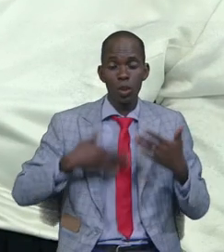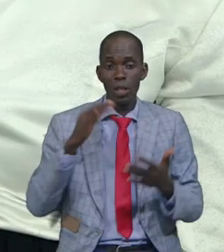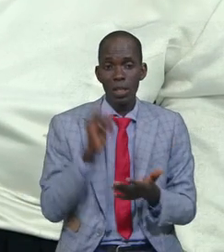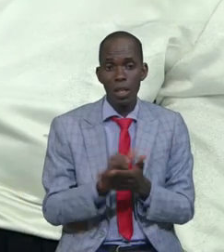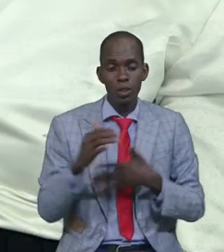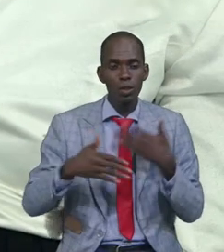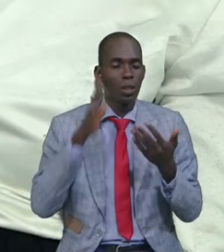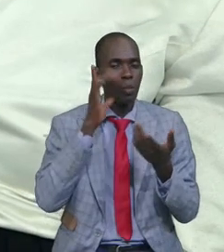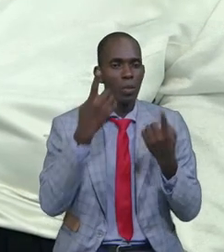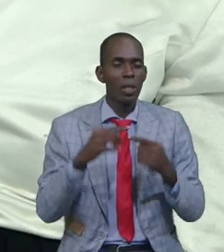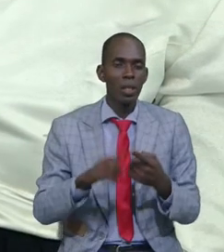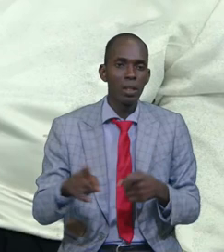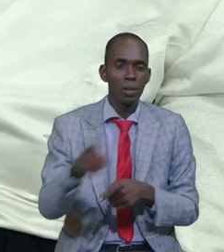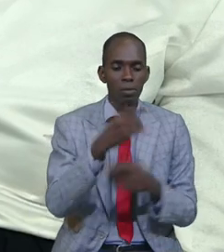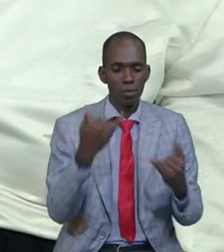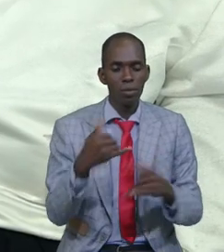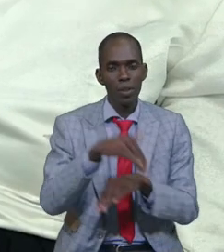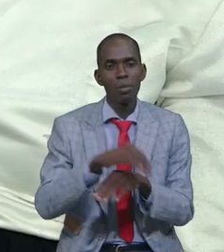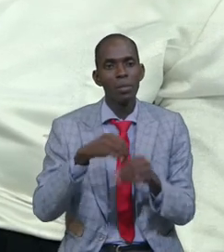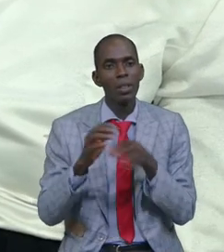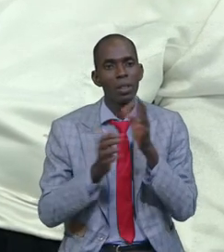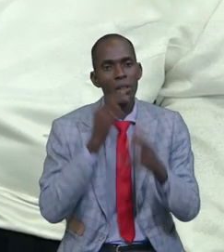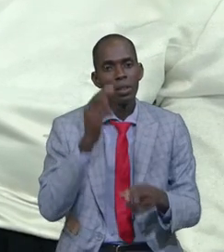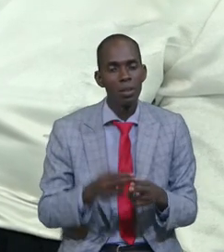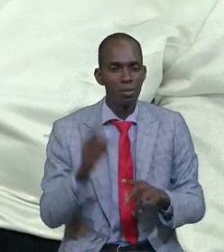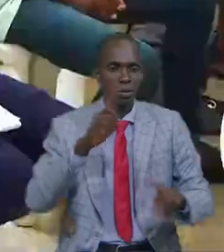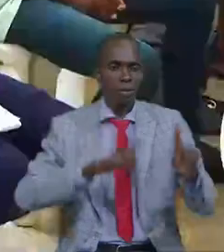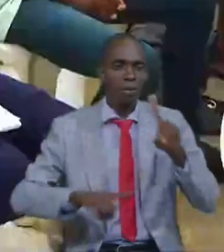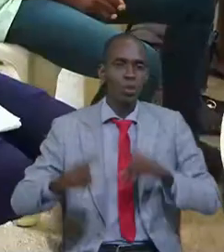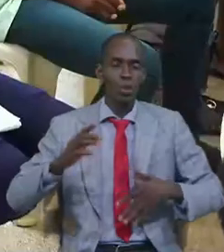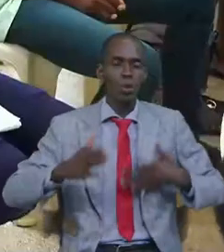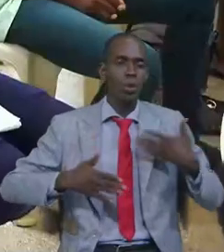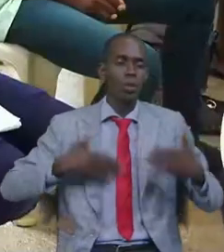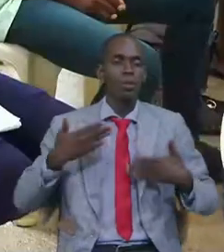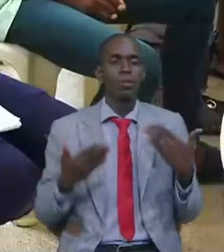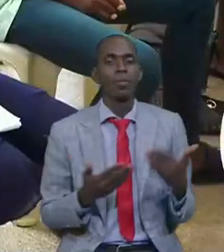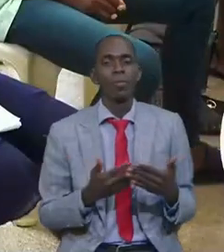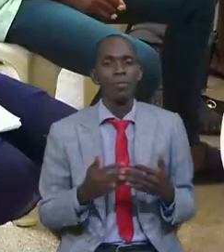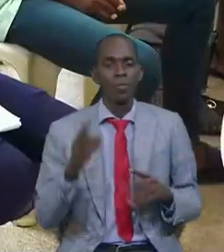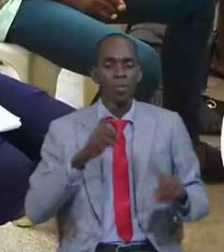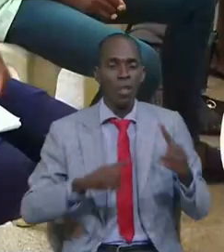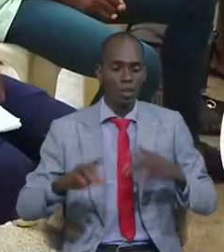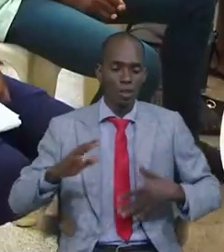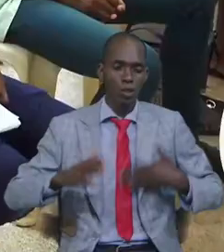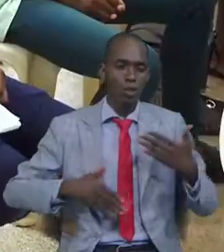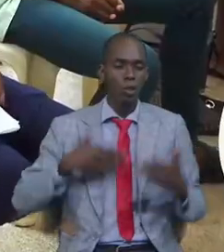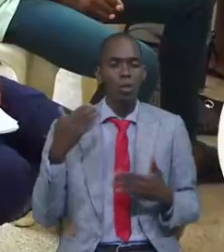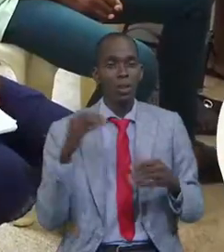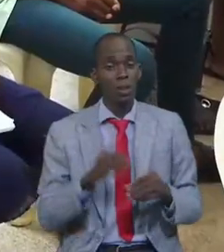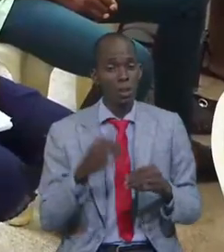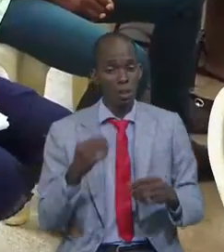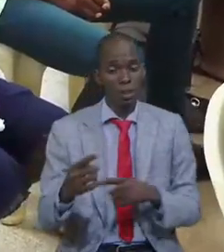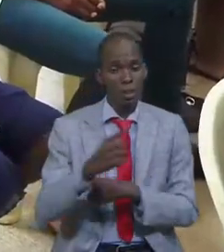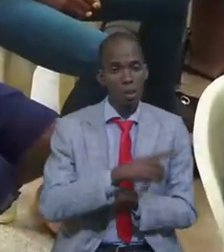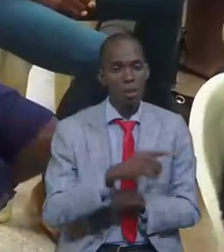will come to you tonight. Joy. Somebody shout joy. Joy in the day and